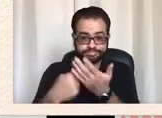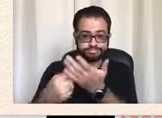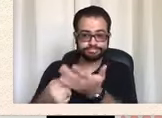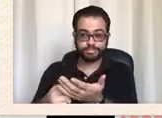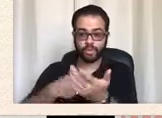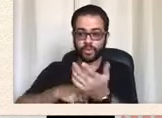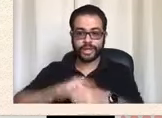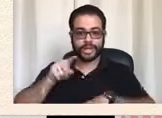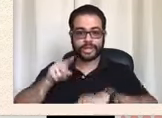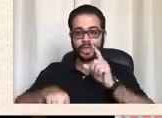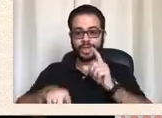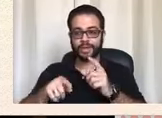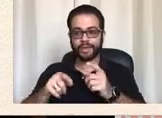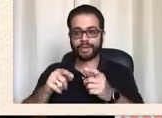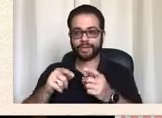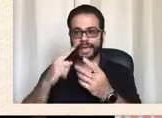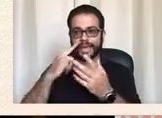be any different.